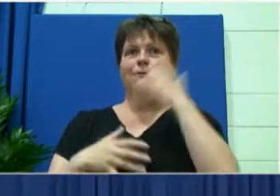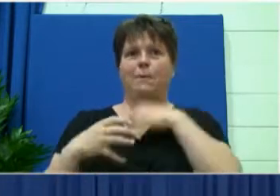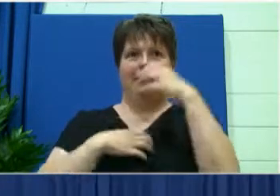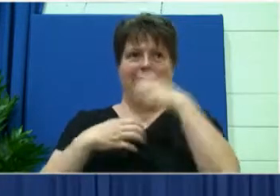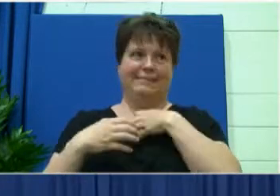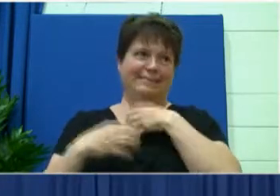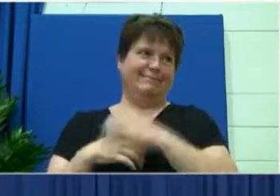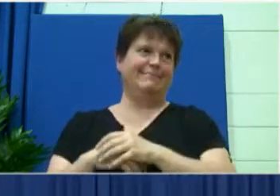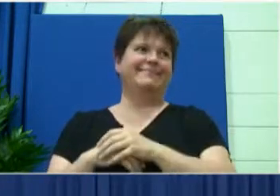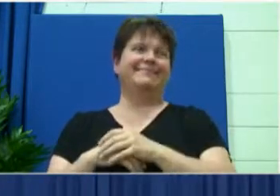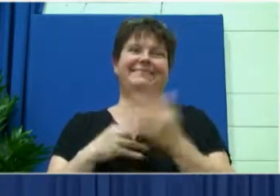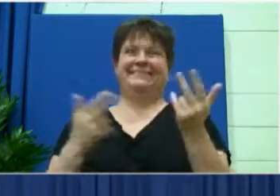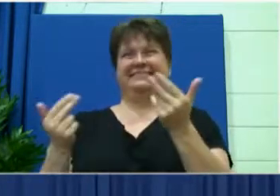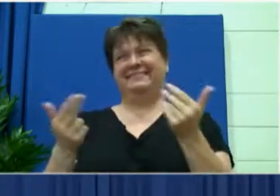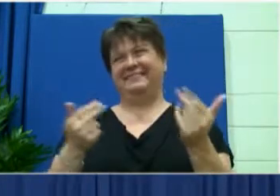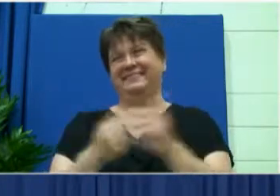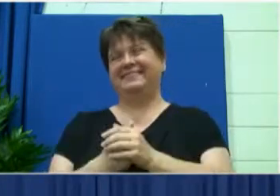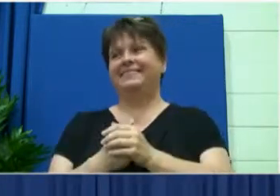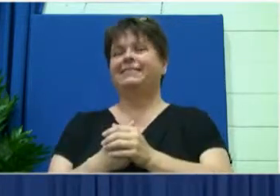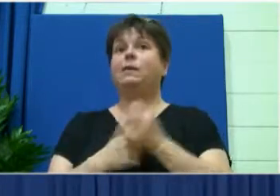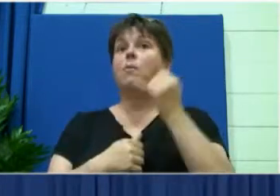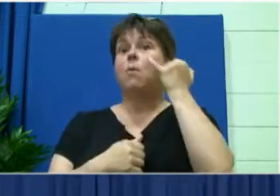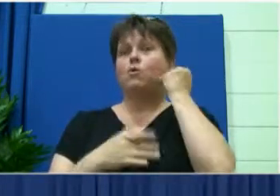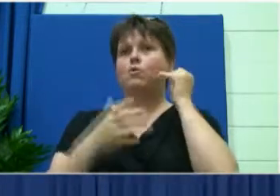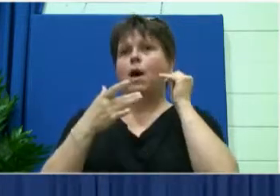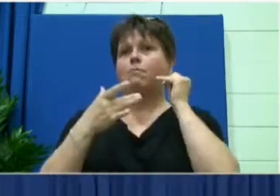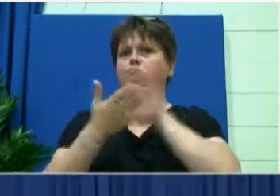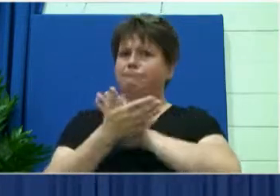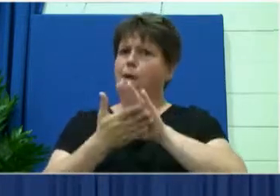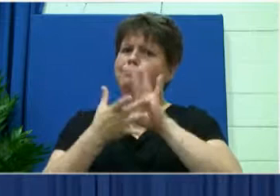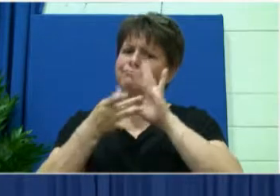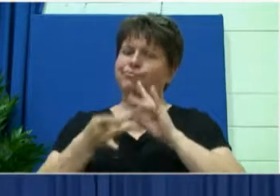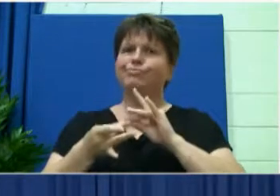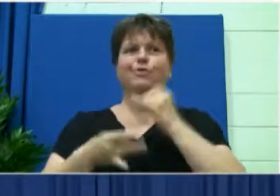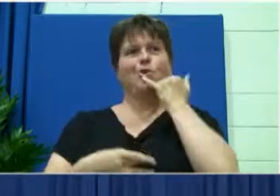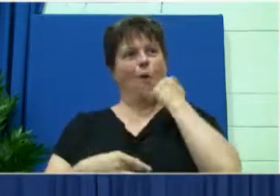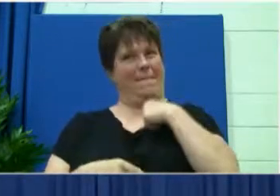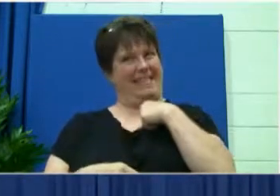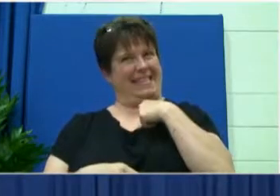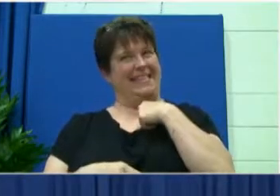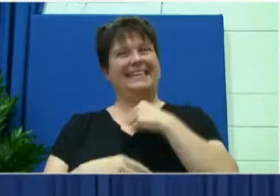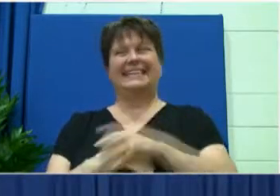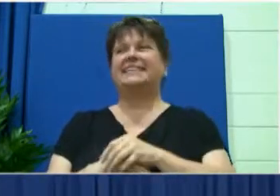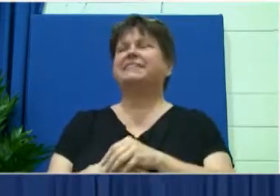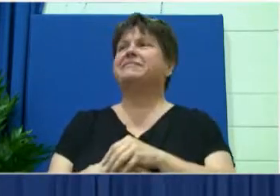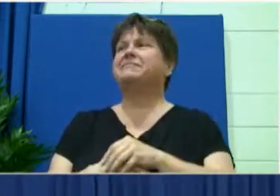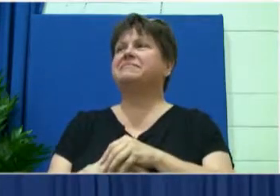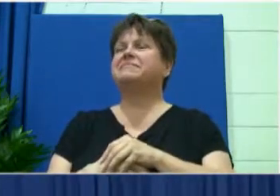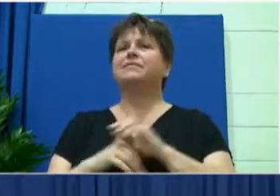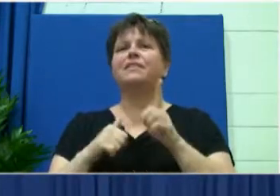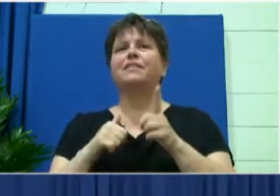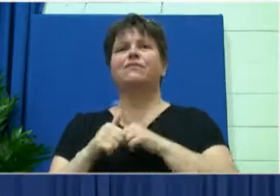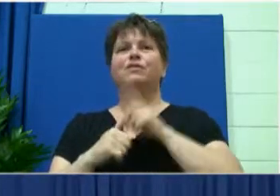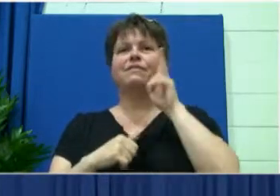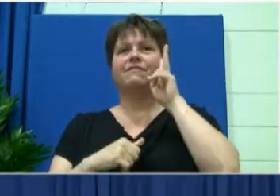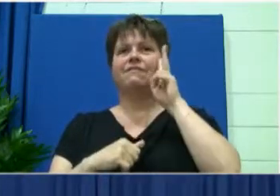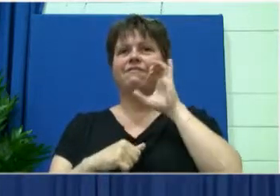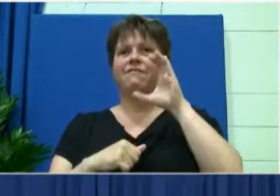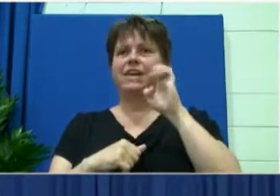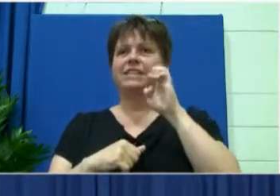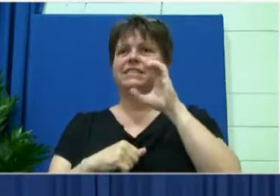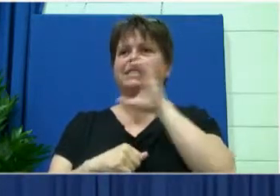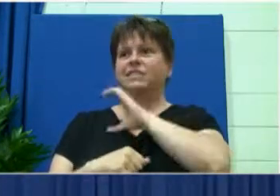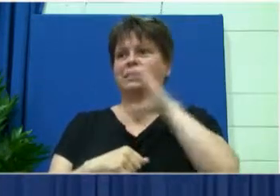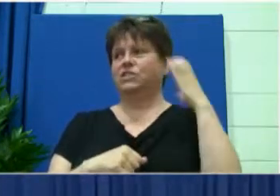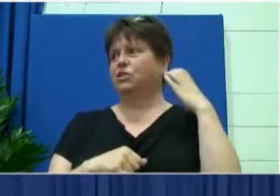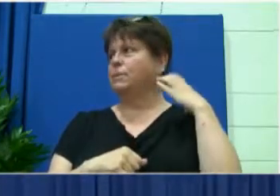complaints. And if you have any compliments, you just give me a call. First, the Vice Chairman of the Board, Dr.